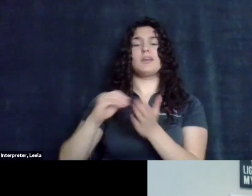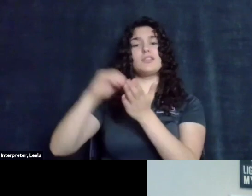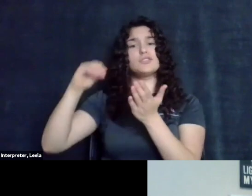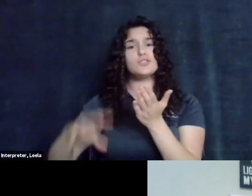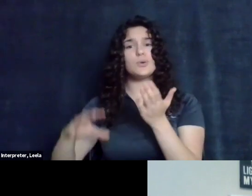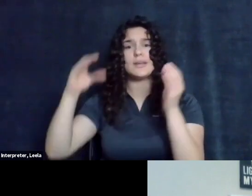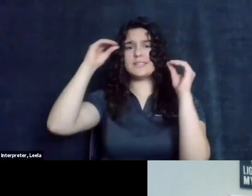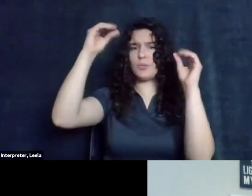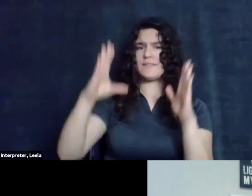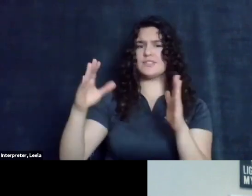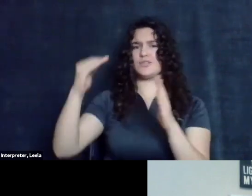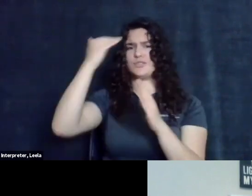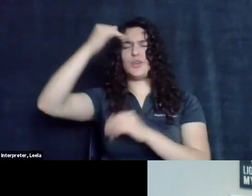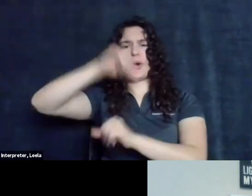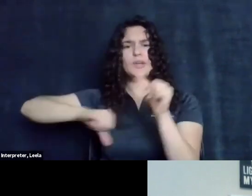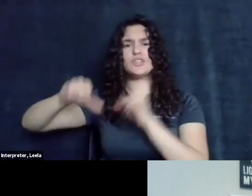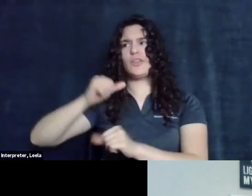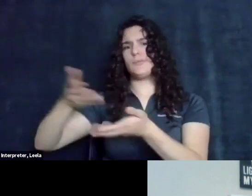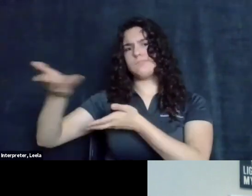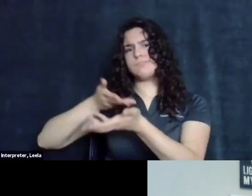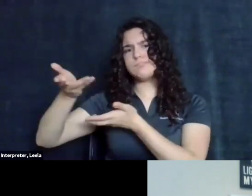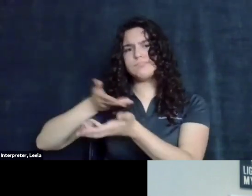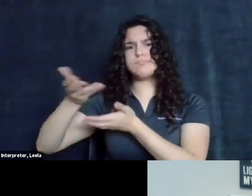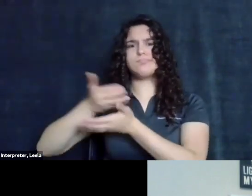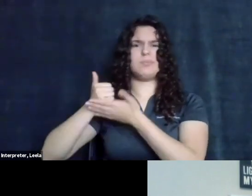recognize them and they encourage them to enter into the master's program.